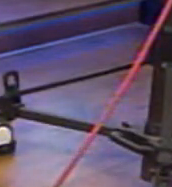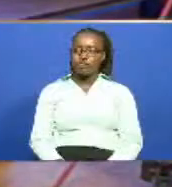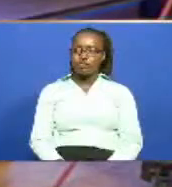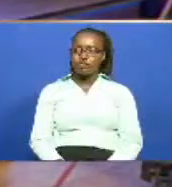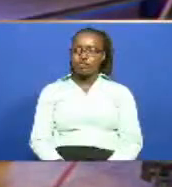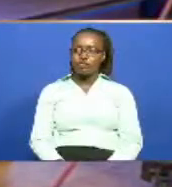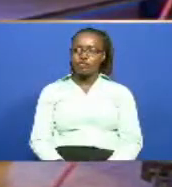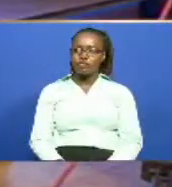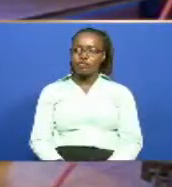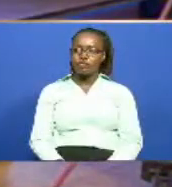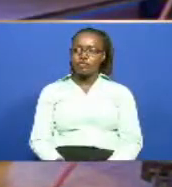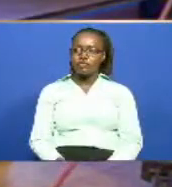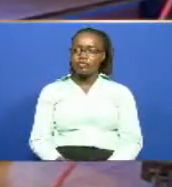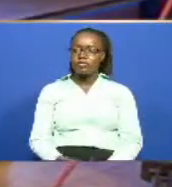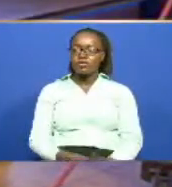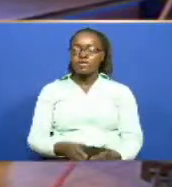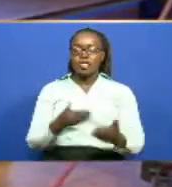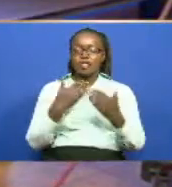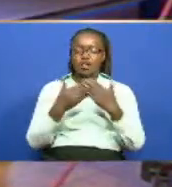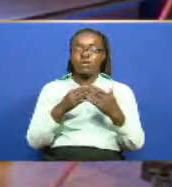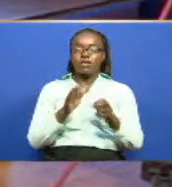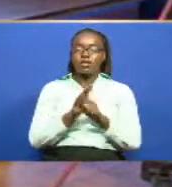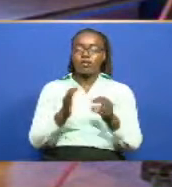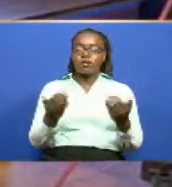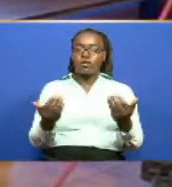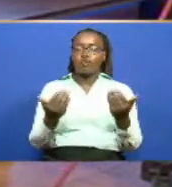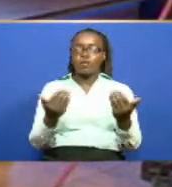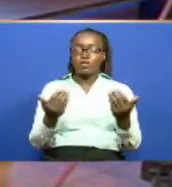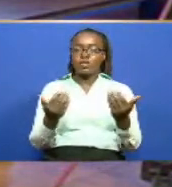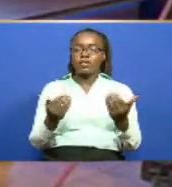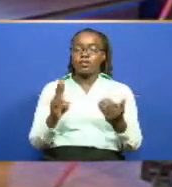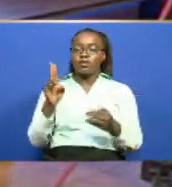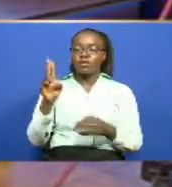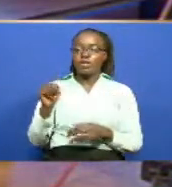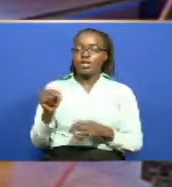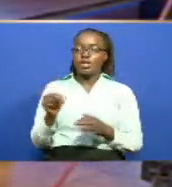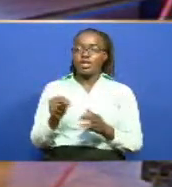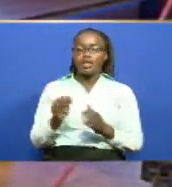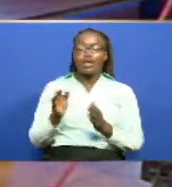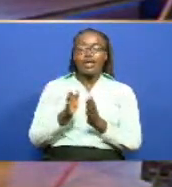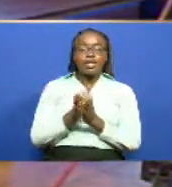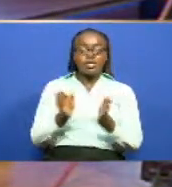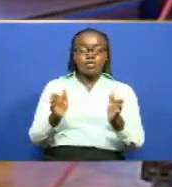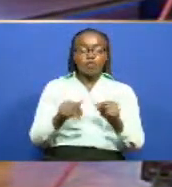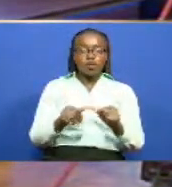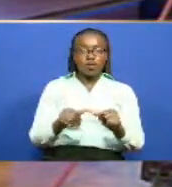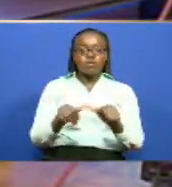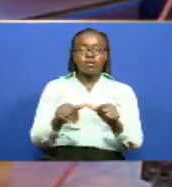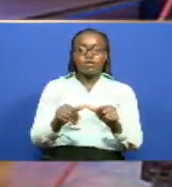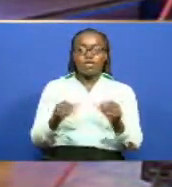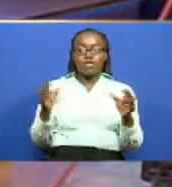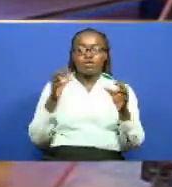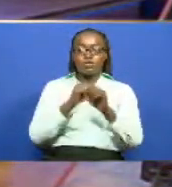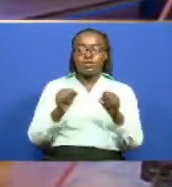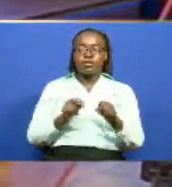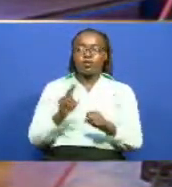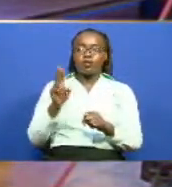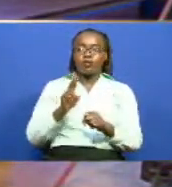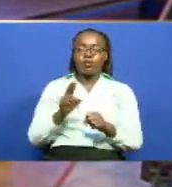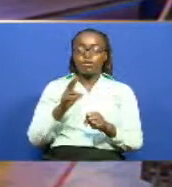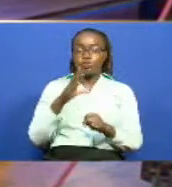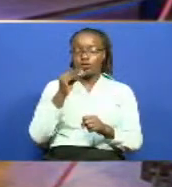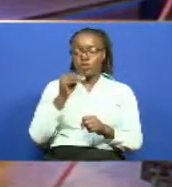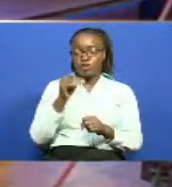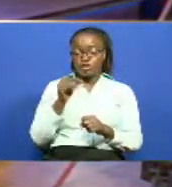on manufacturing. Thank you very much for watching. Now, the United Nations General Assembly is ongoing, and President Uhuru Kenyatta addressed